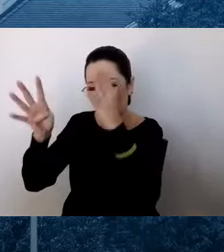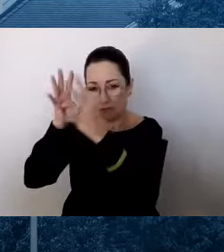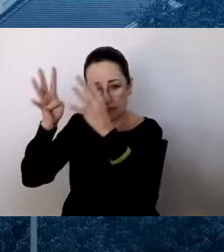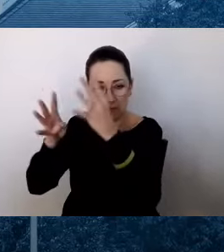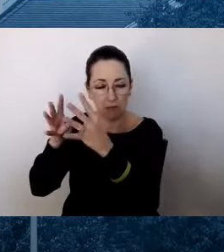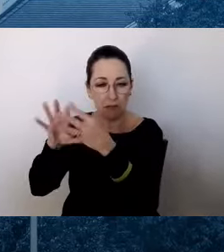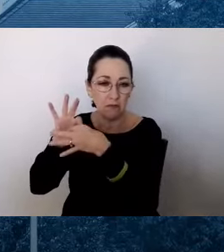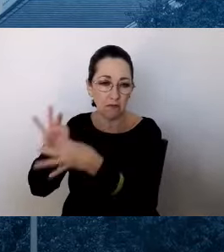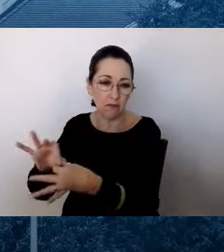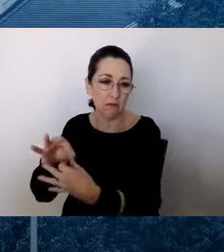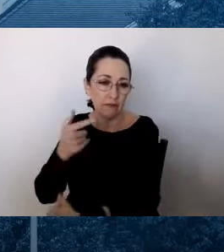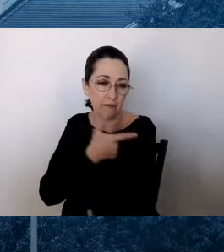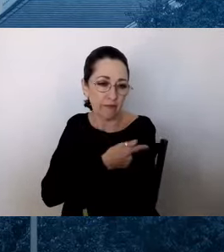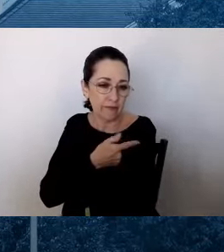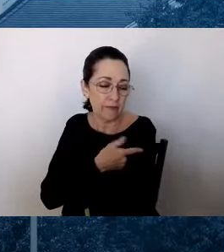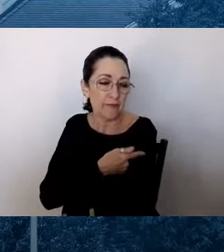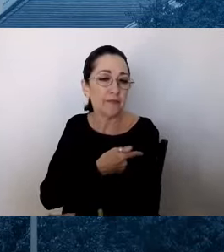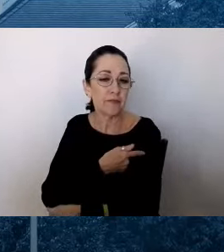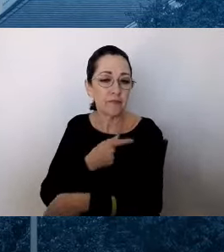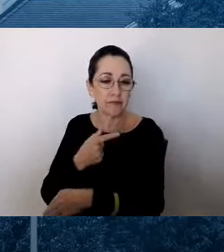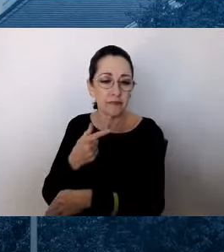But overall, our